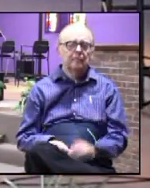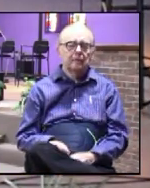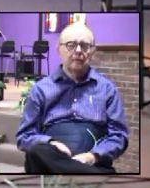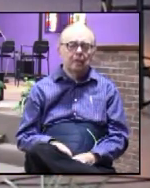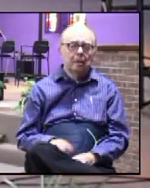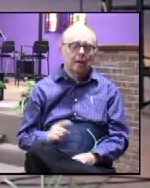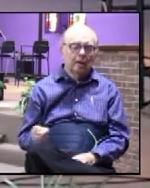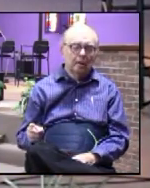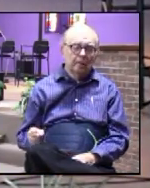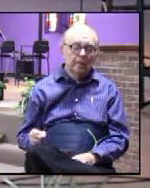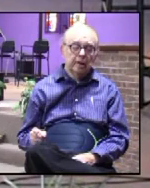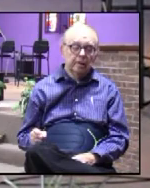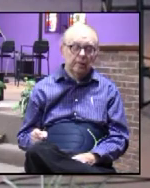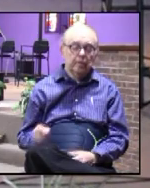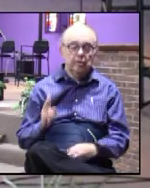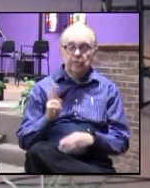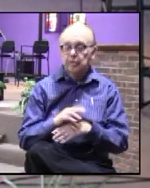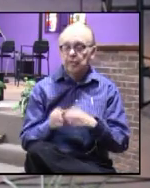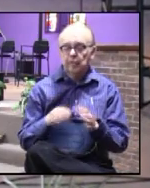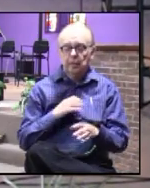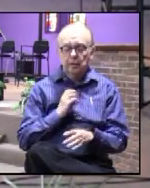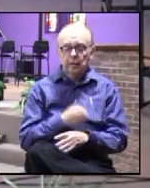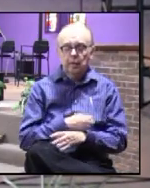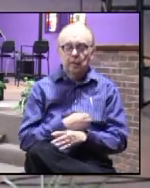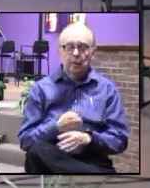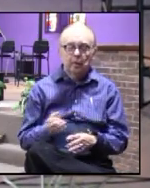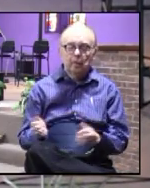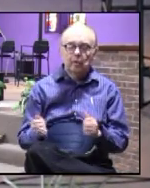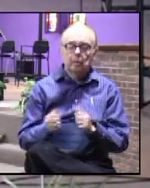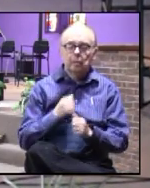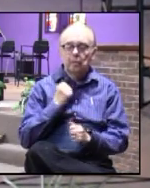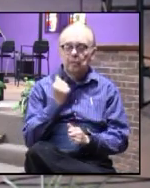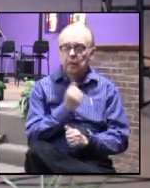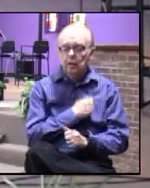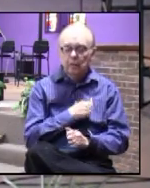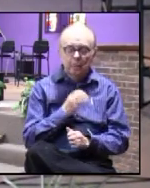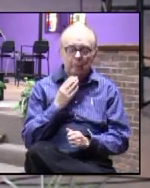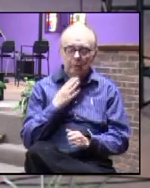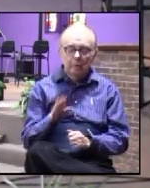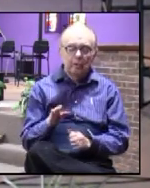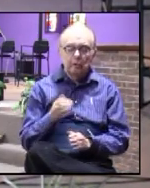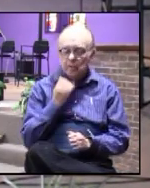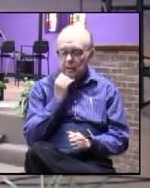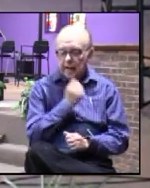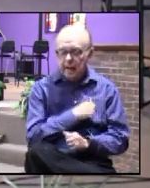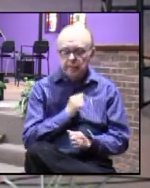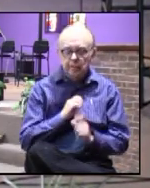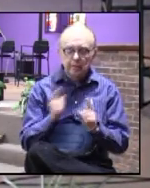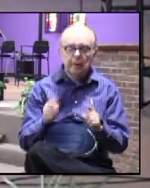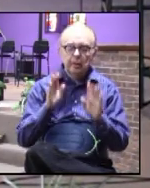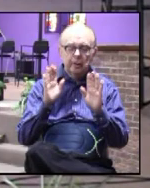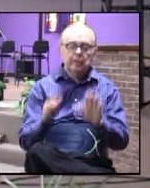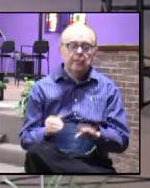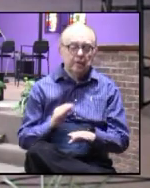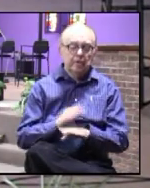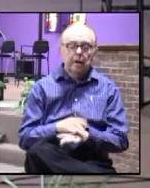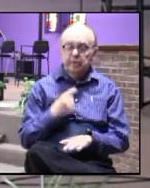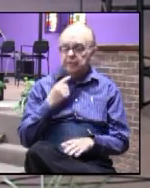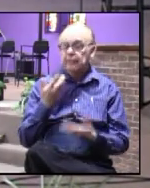And they can be a drain. And with the wrong attitude, you can go out of here on Sunday night, man, I'm done.